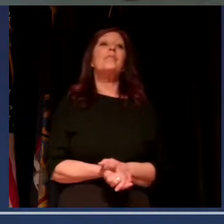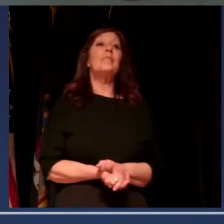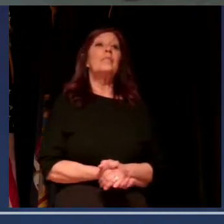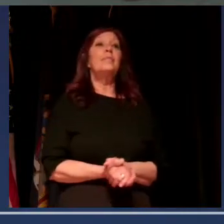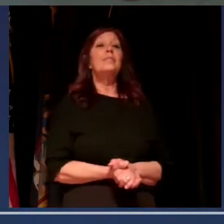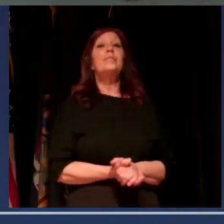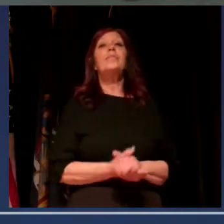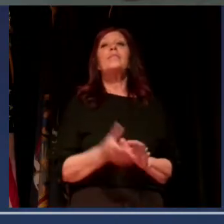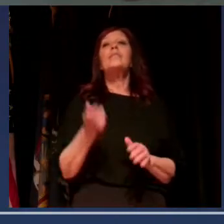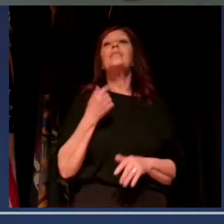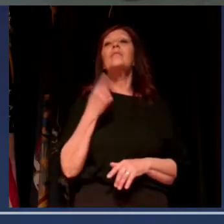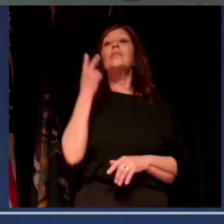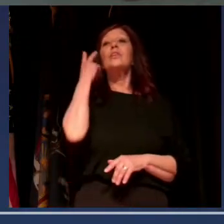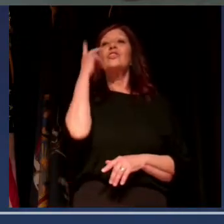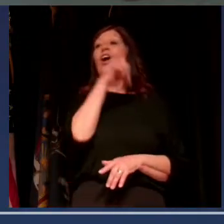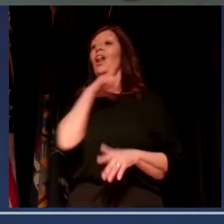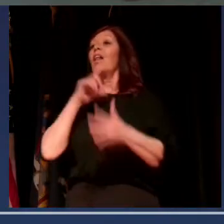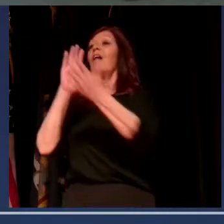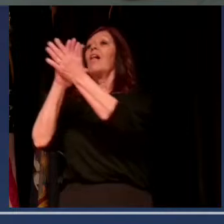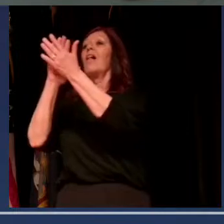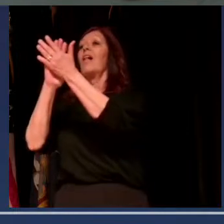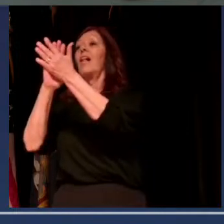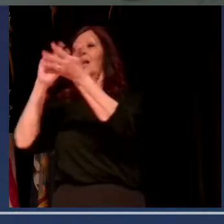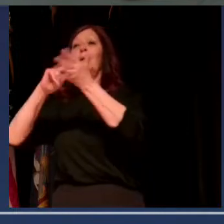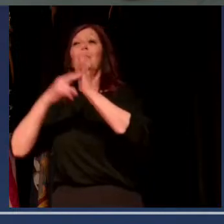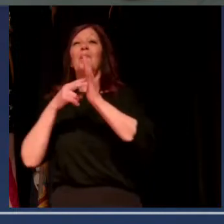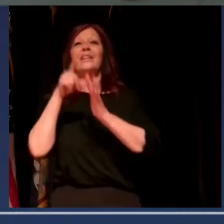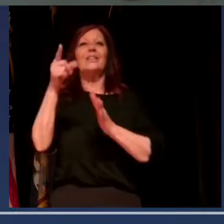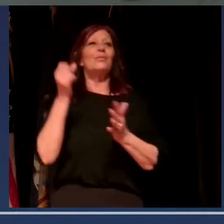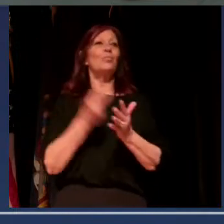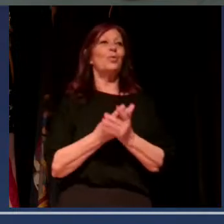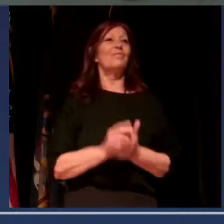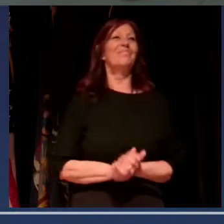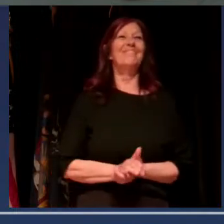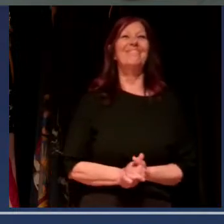I saw the legislators were clapping, so it means I guess they will approve it.